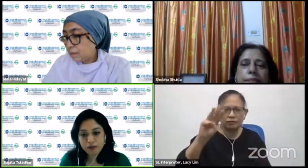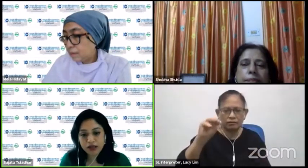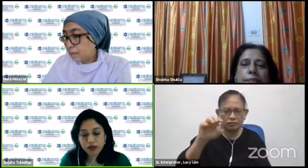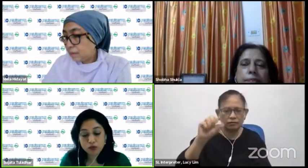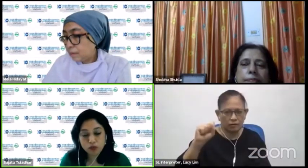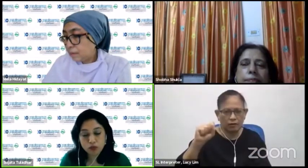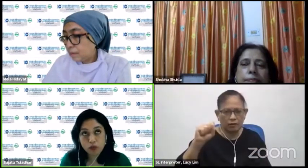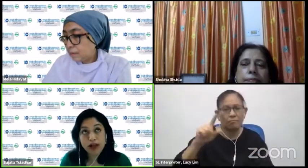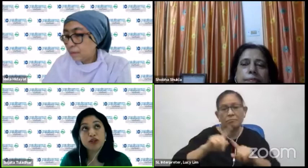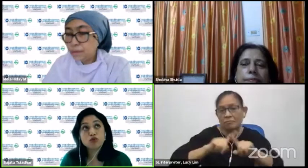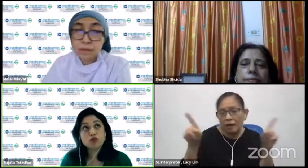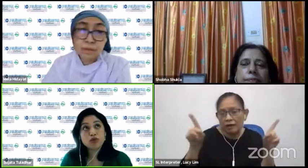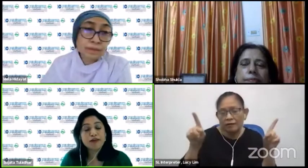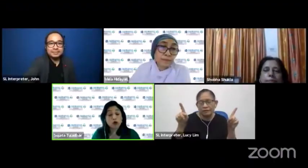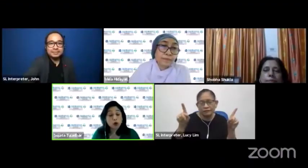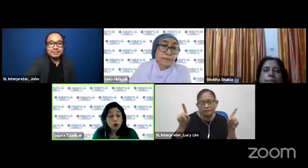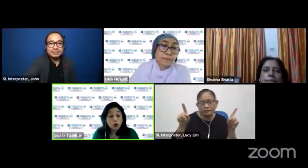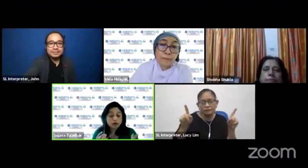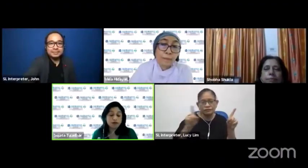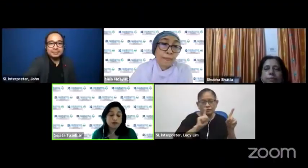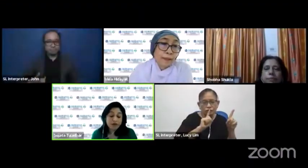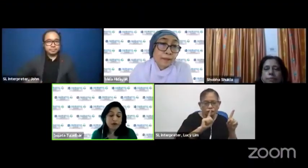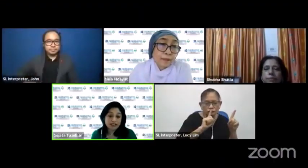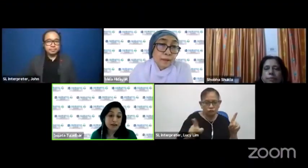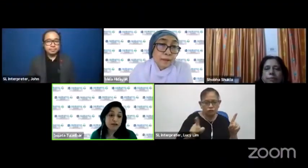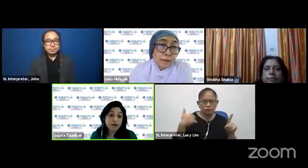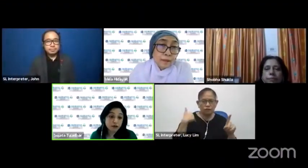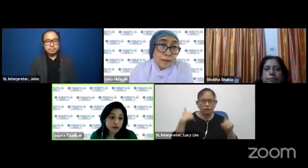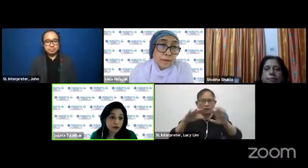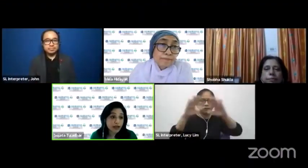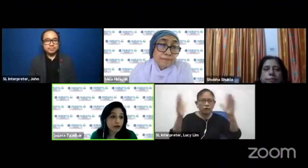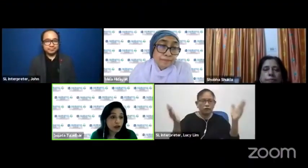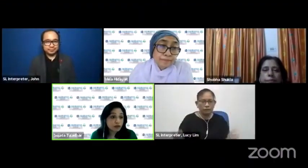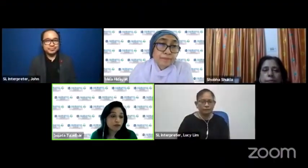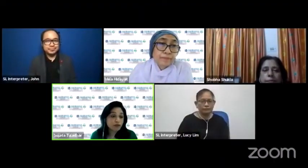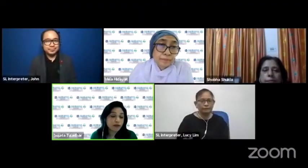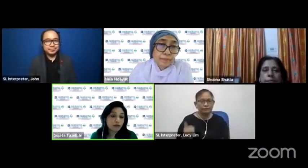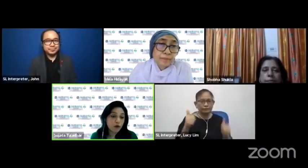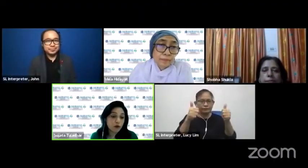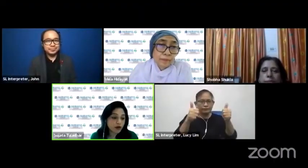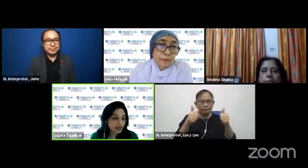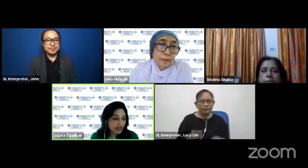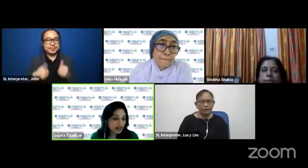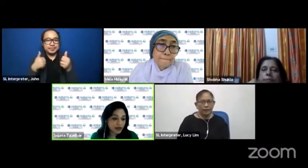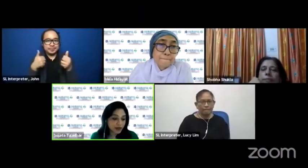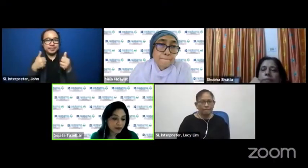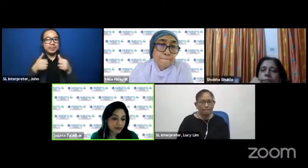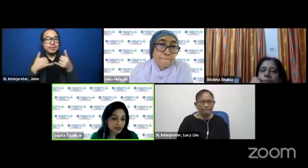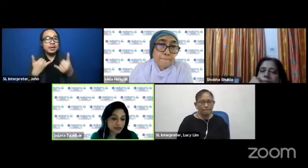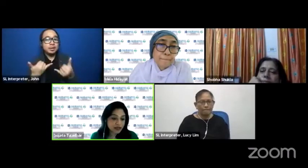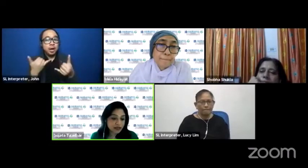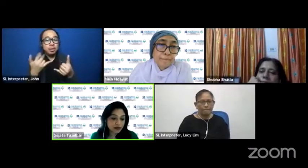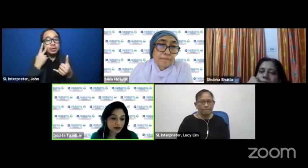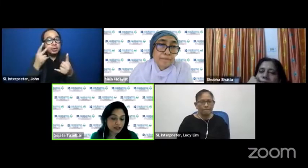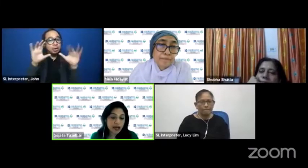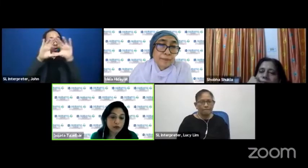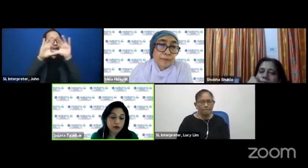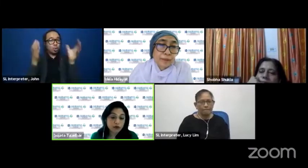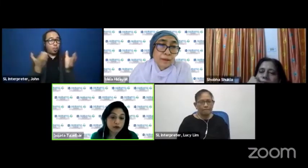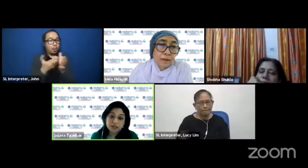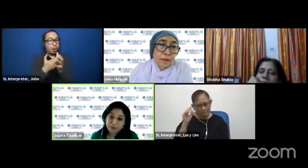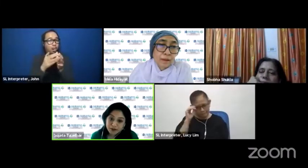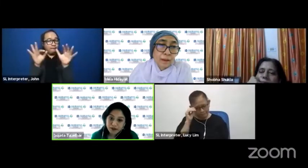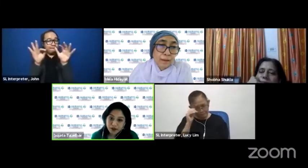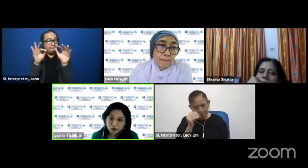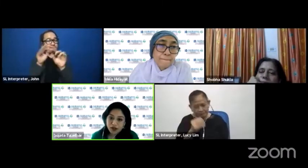where while we do have global frameworks that are very useful, and I would love to bring forward this example